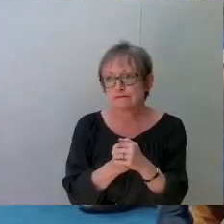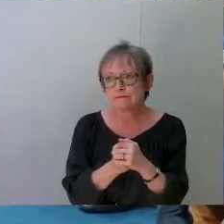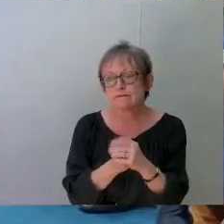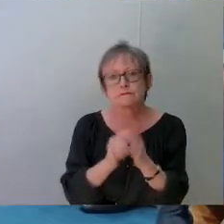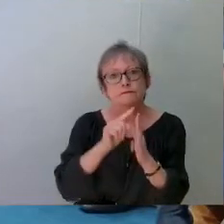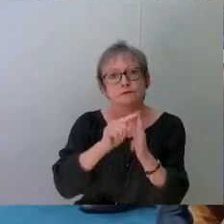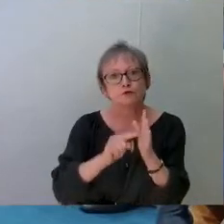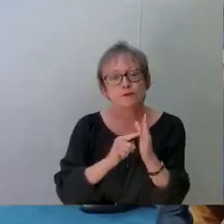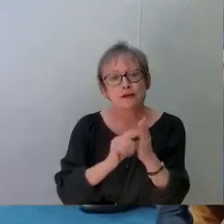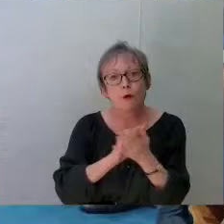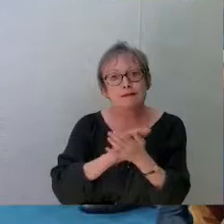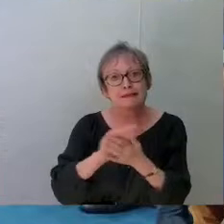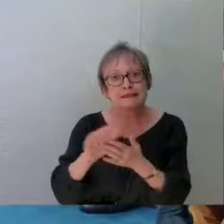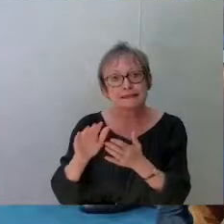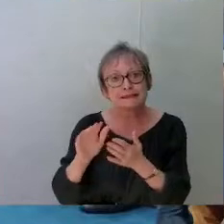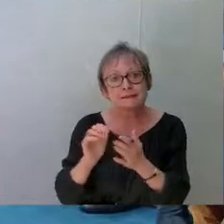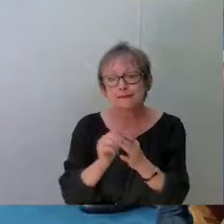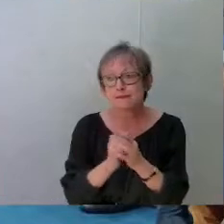Joshua Holstead.